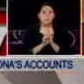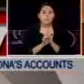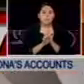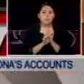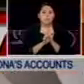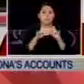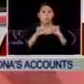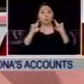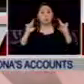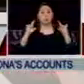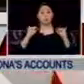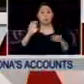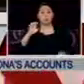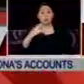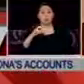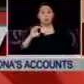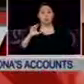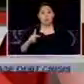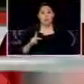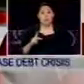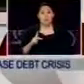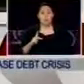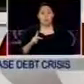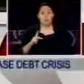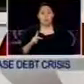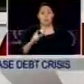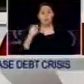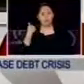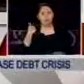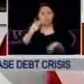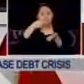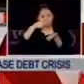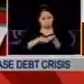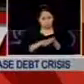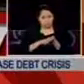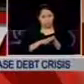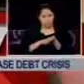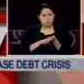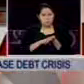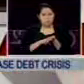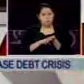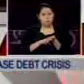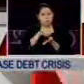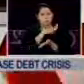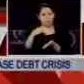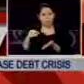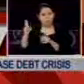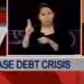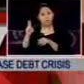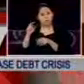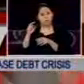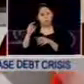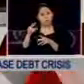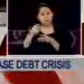such as checks, Your Honor, were issued and negotiated in the case in an impeachment case, but they have nothing to